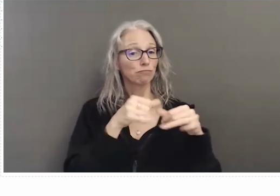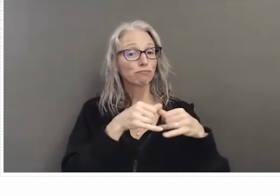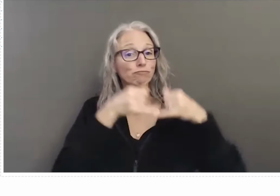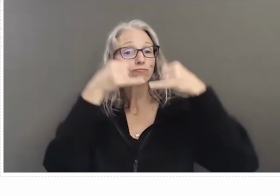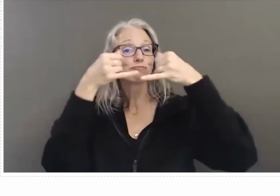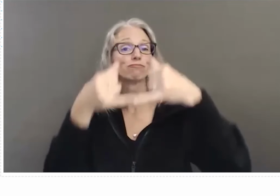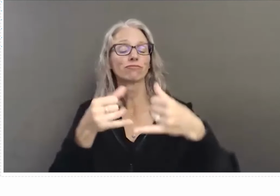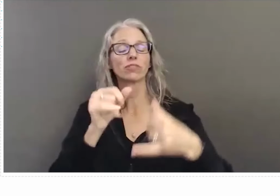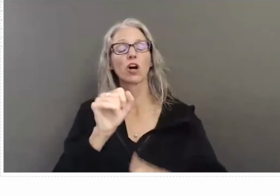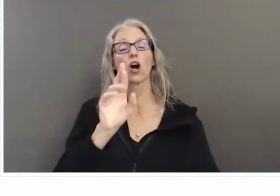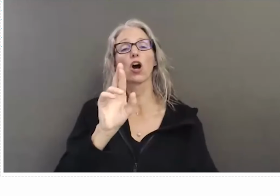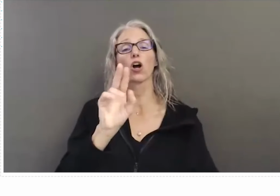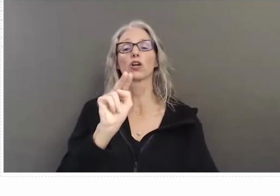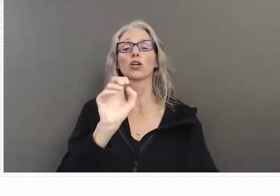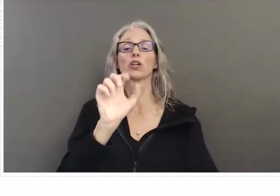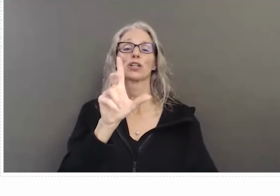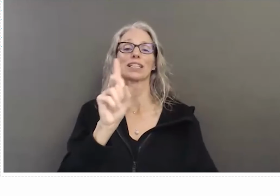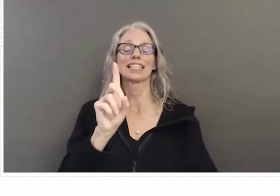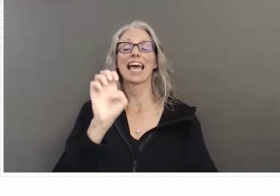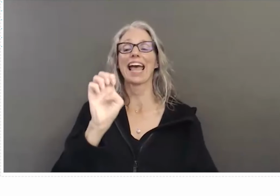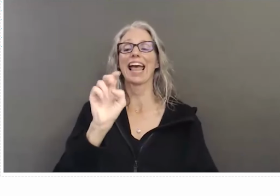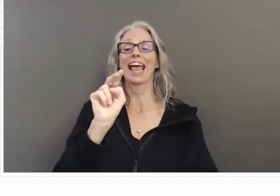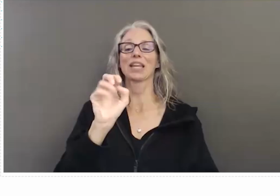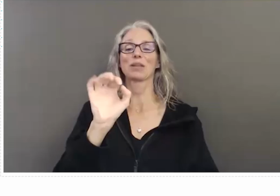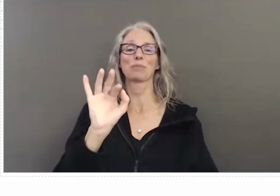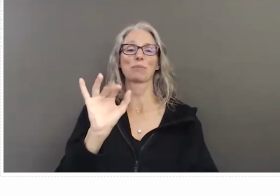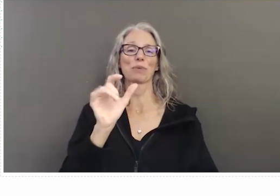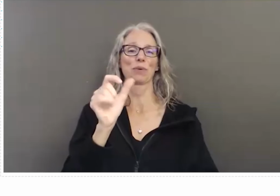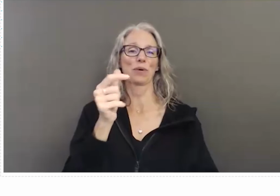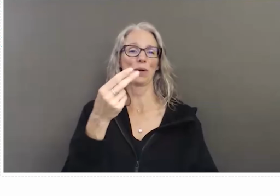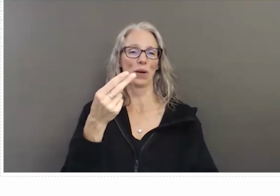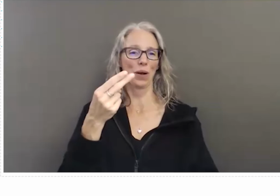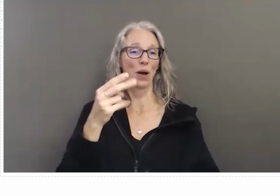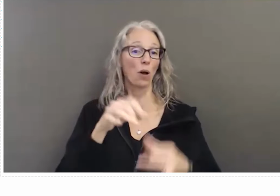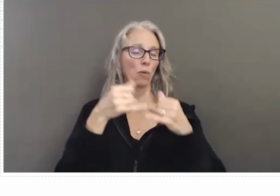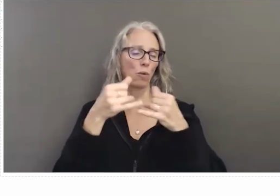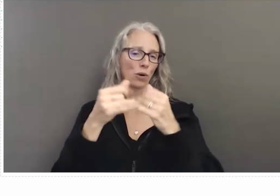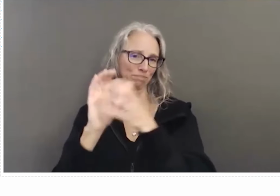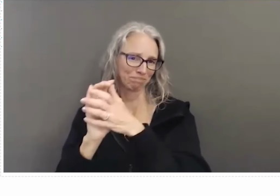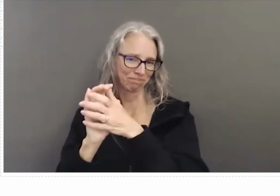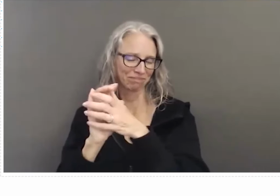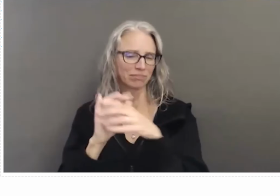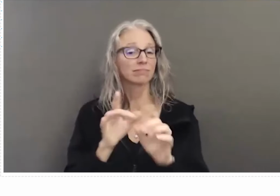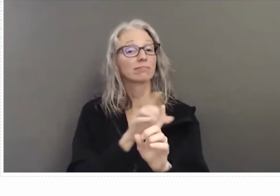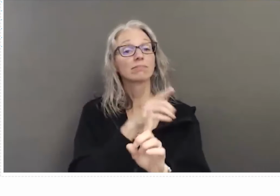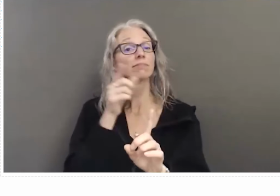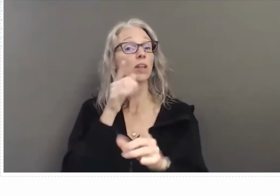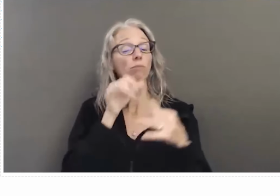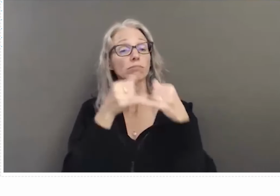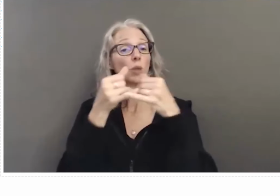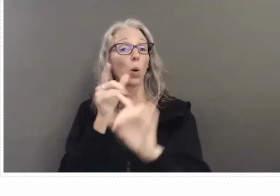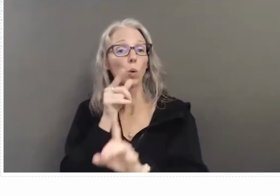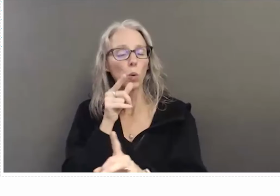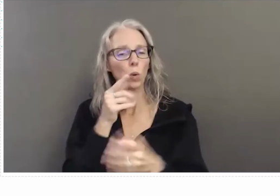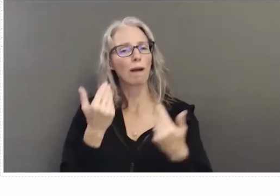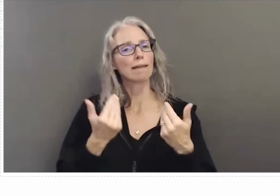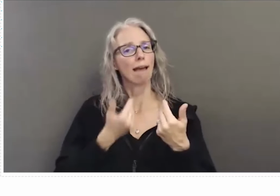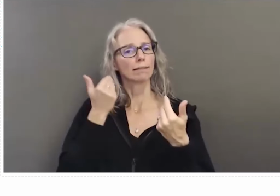Edinburgh Award, congratulations, given to a young changemaker who has made an outstanding contribution